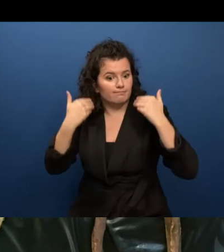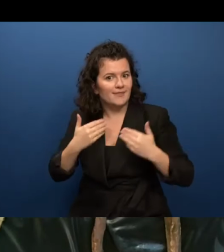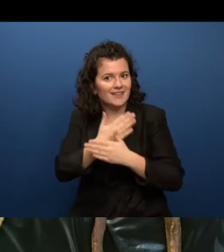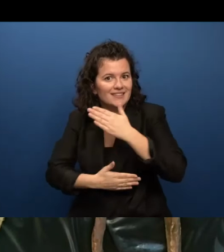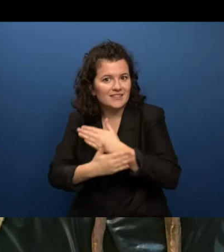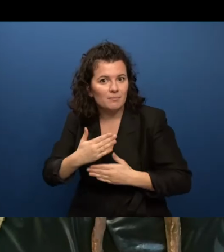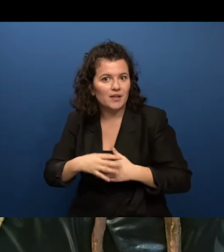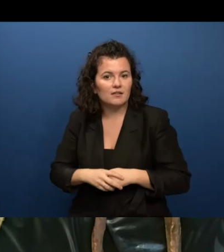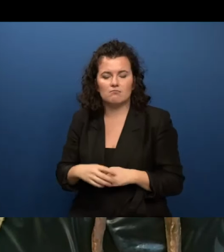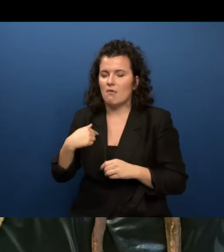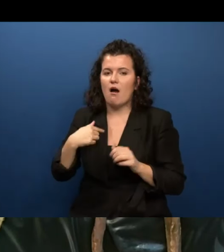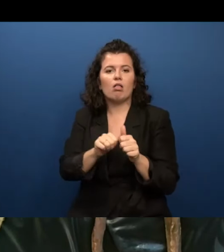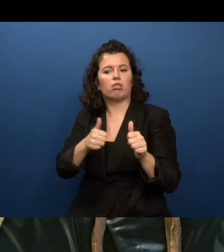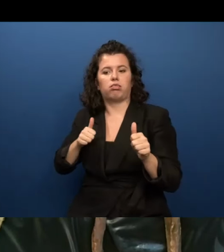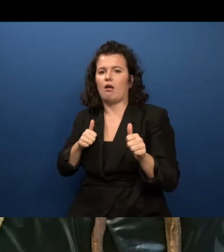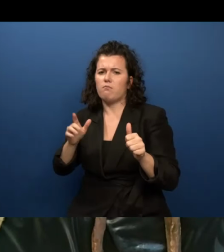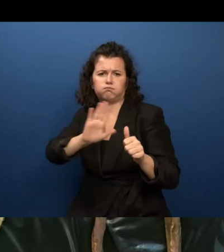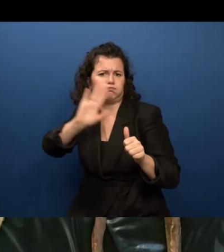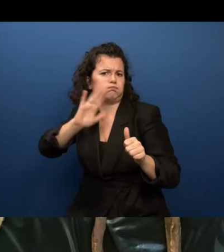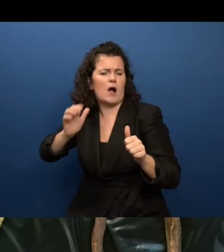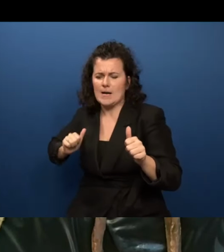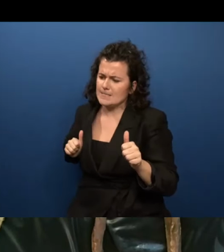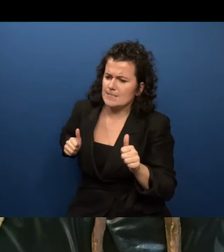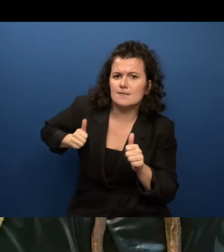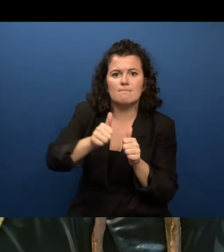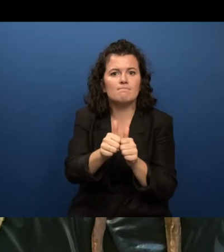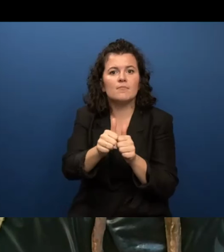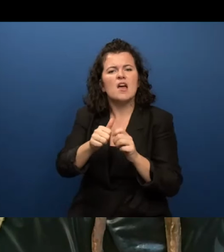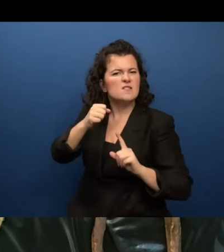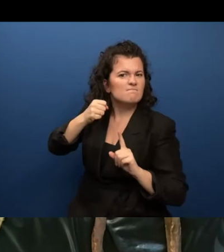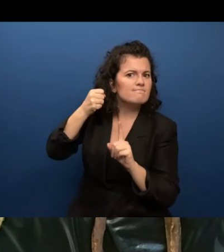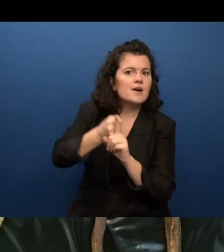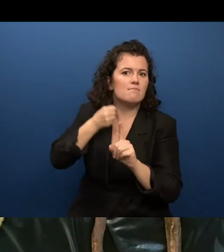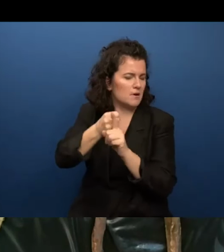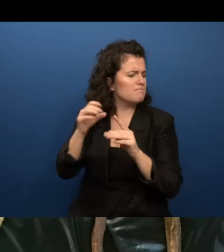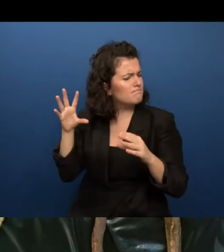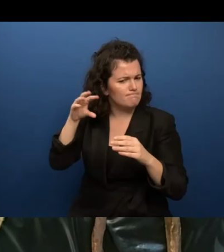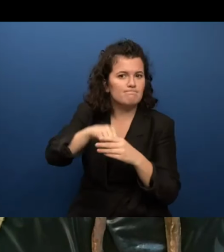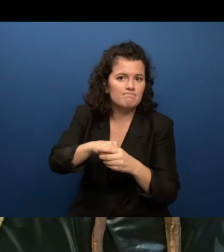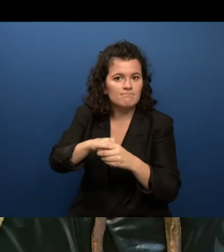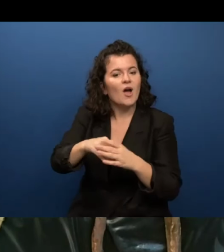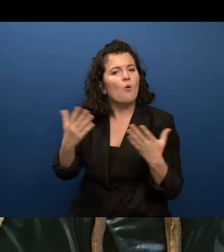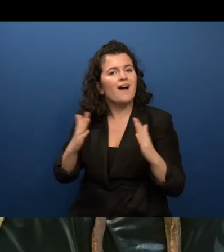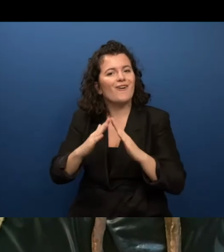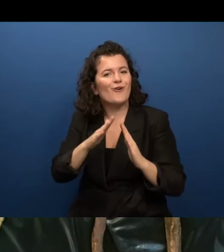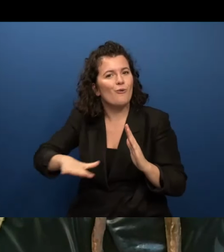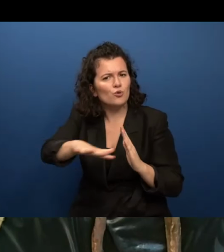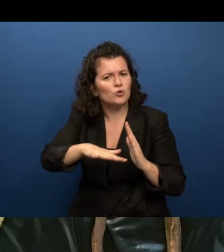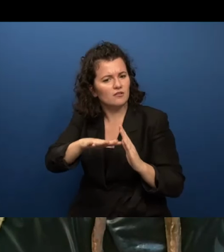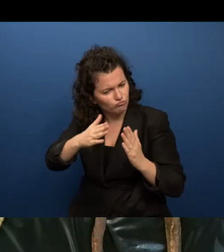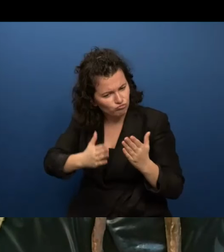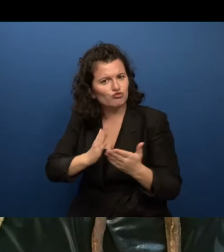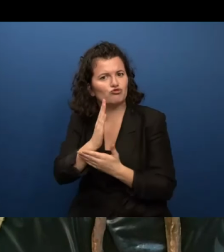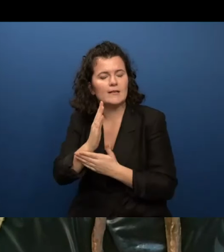left behind. I've been part of the struggle for the rights of my community. So most recently, like